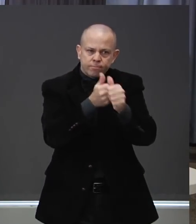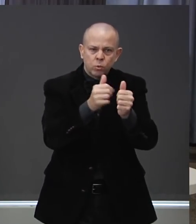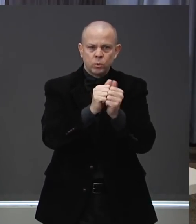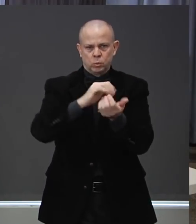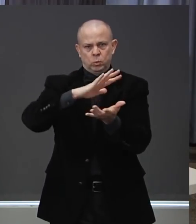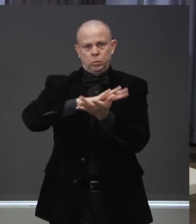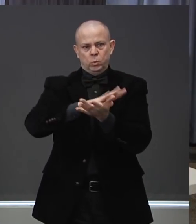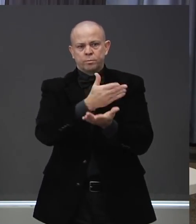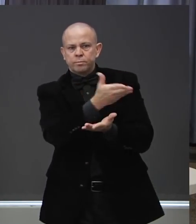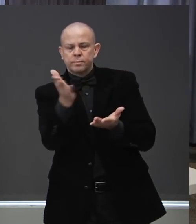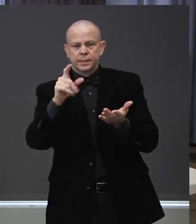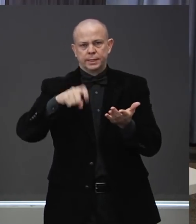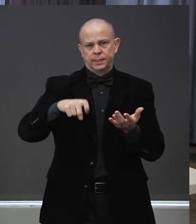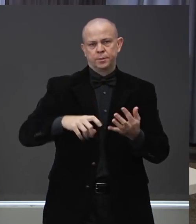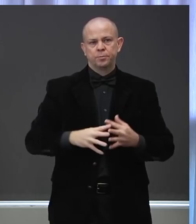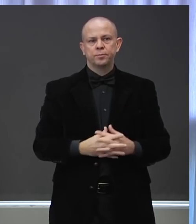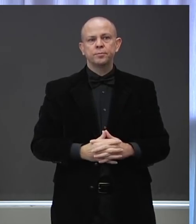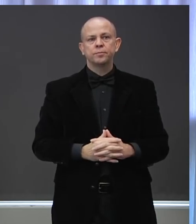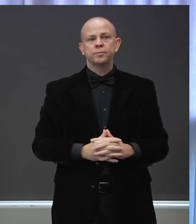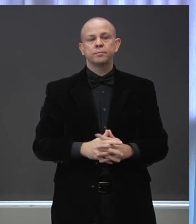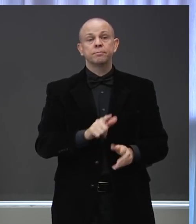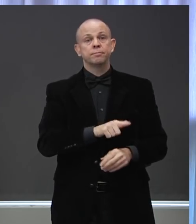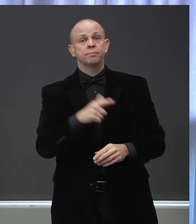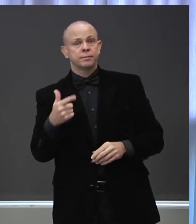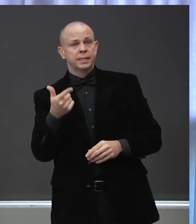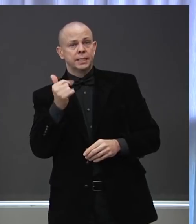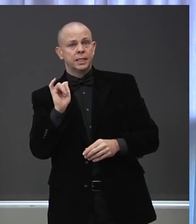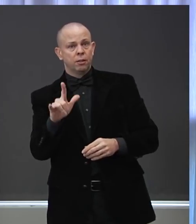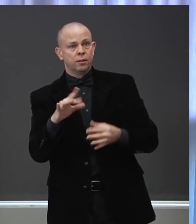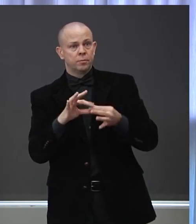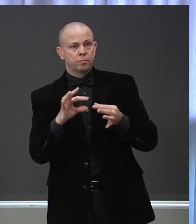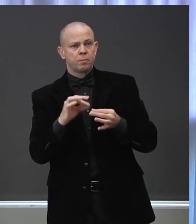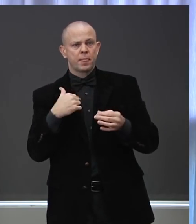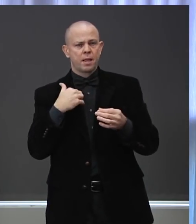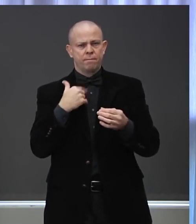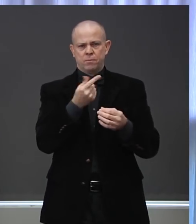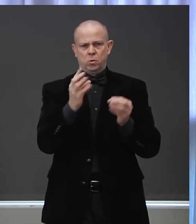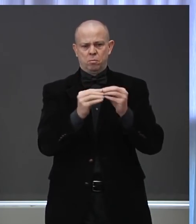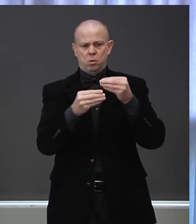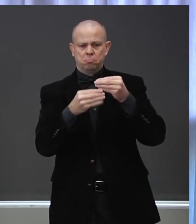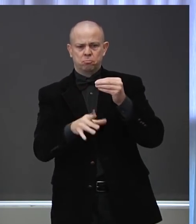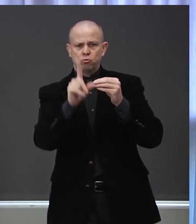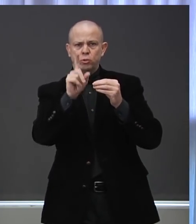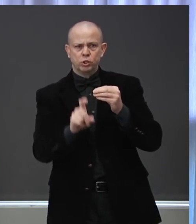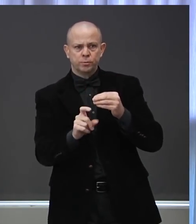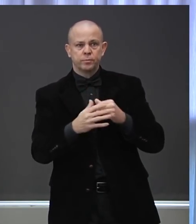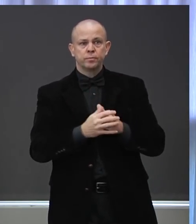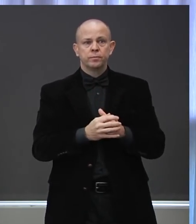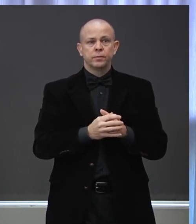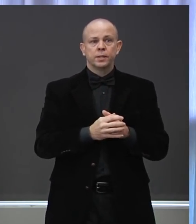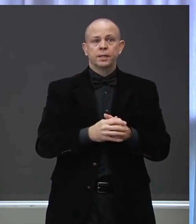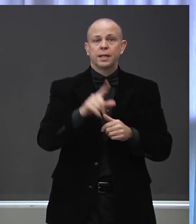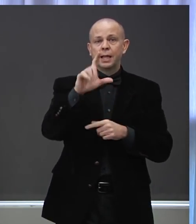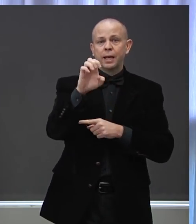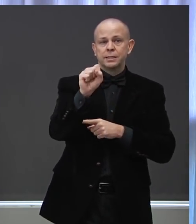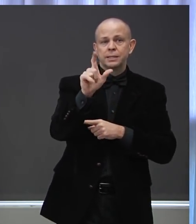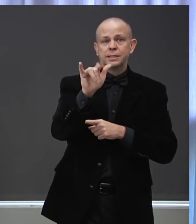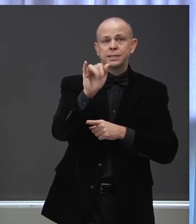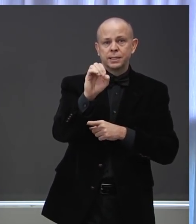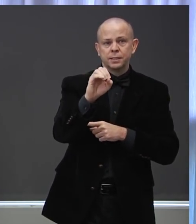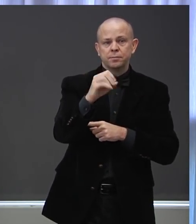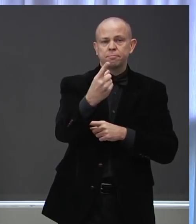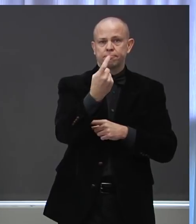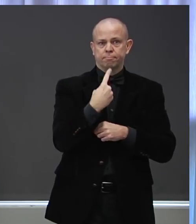Thank you. I think I can take the next couple of questions. So one from Leslie says, what's being done to ensure high school students have